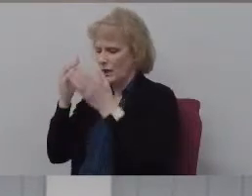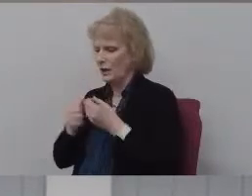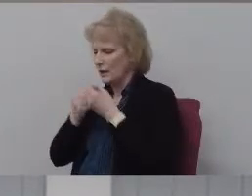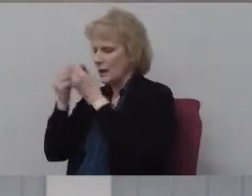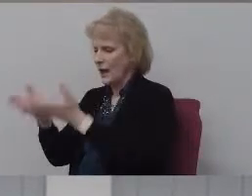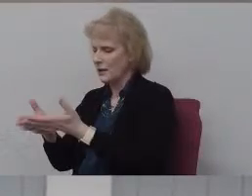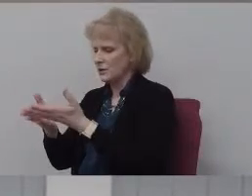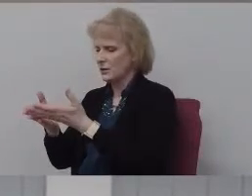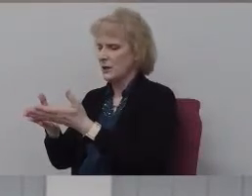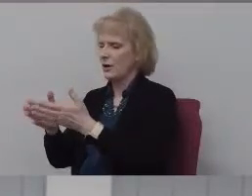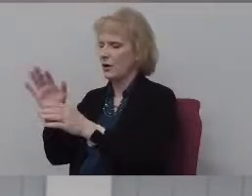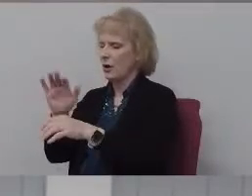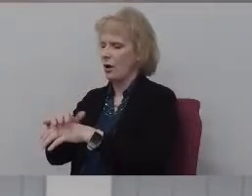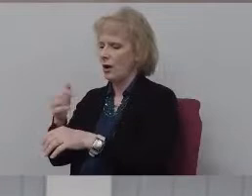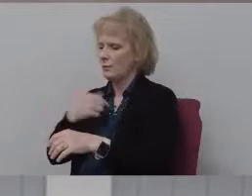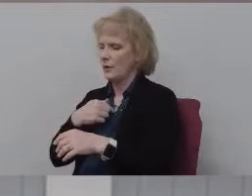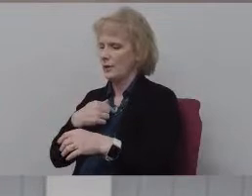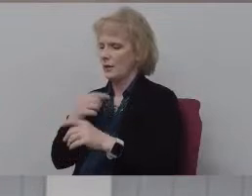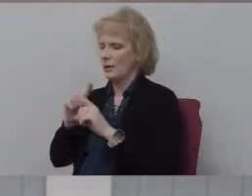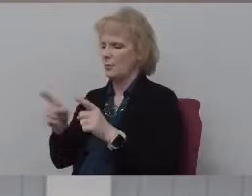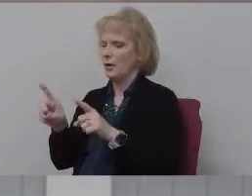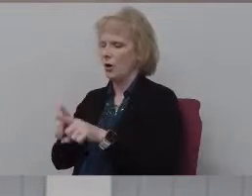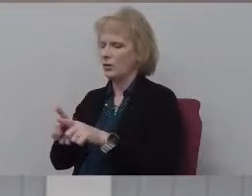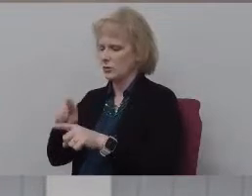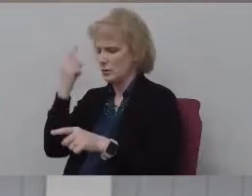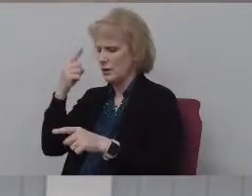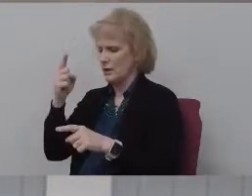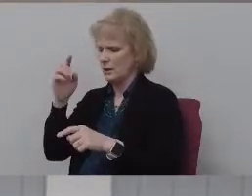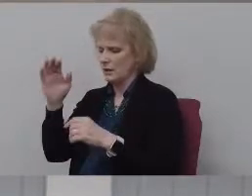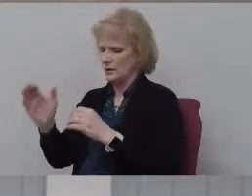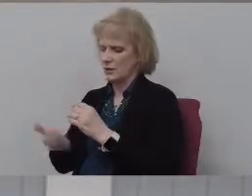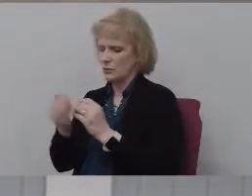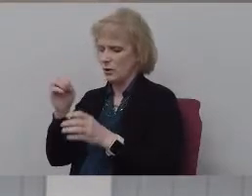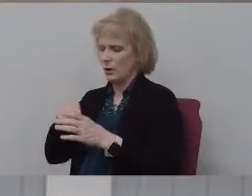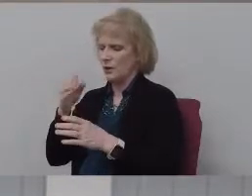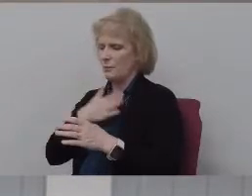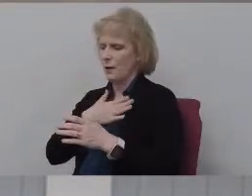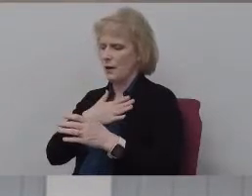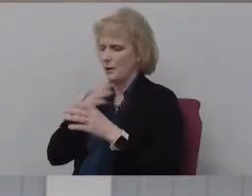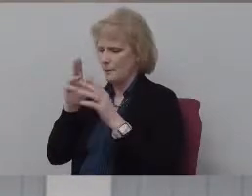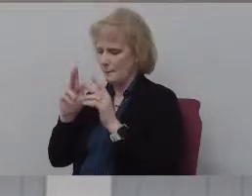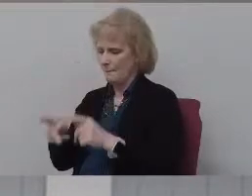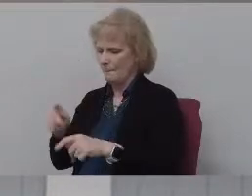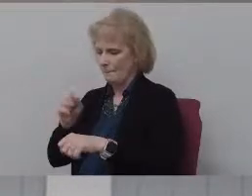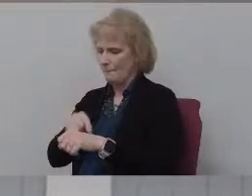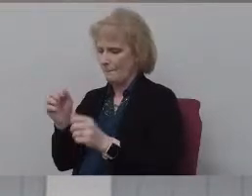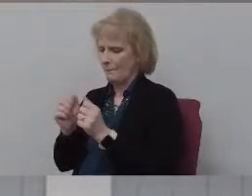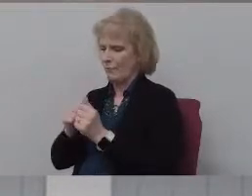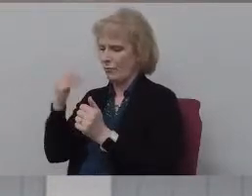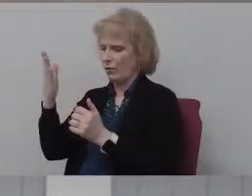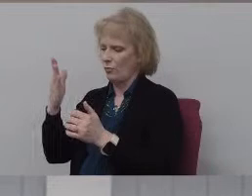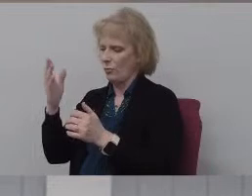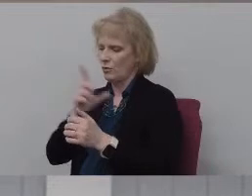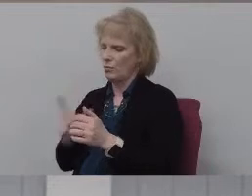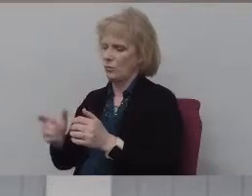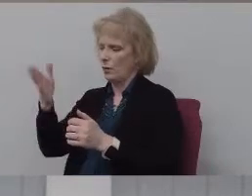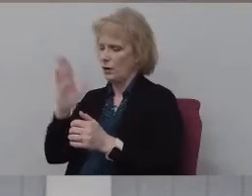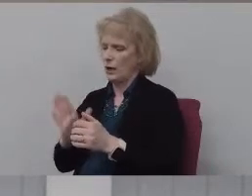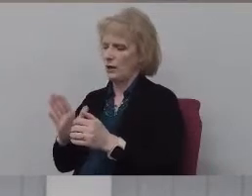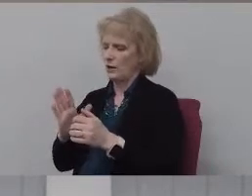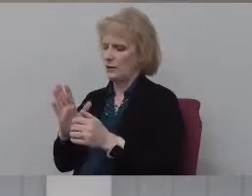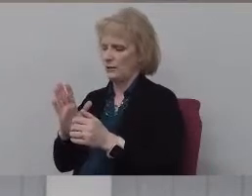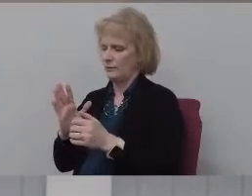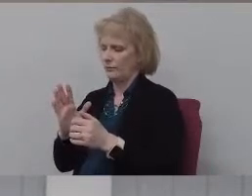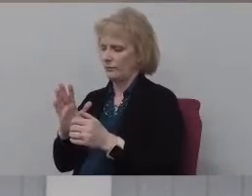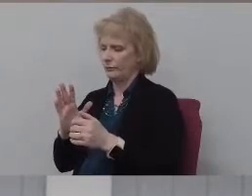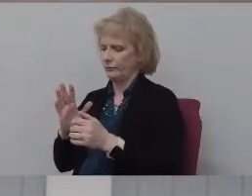on Me. And but I was also thinking this morning in my personal time with you, Lord God, I